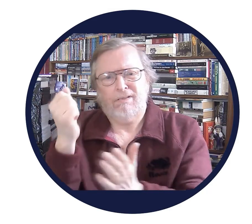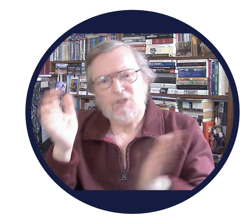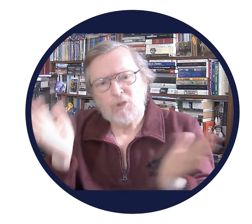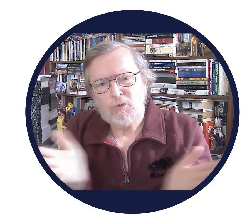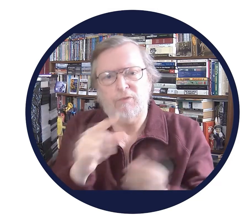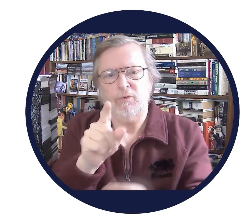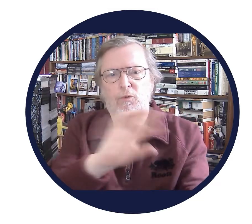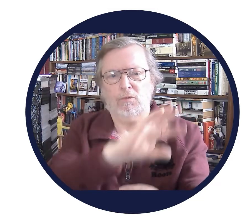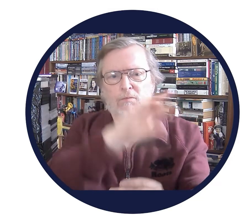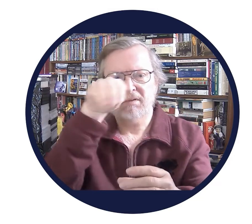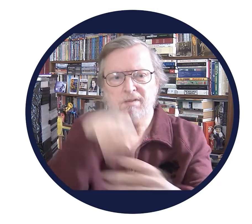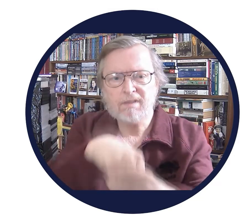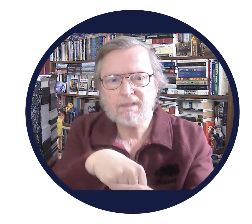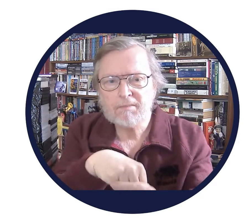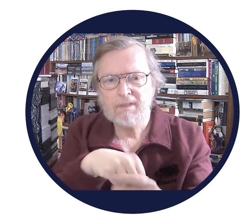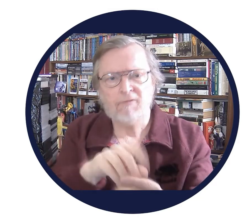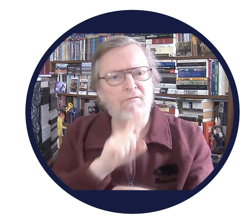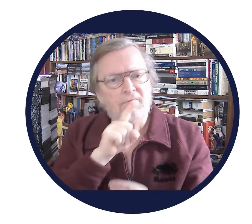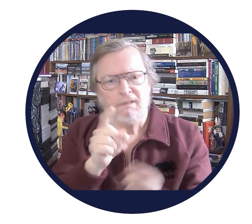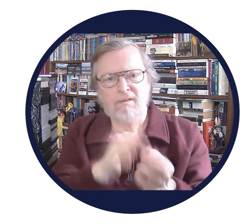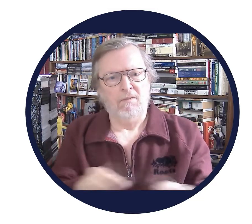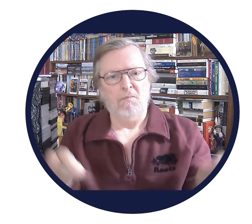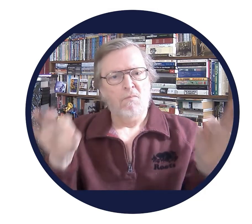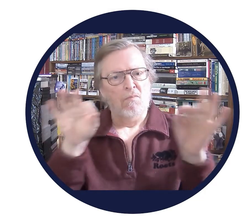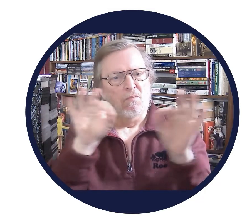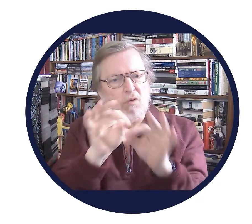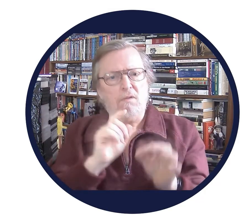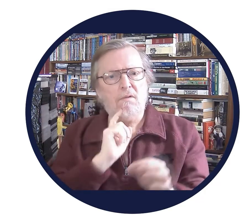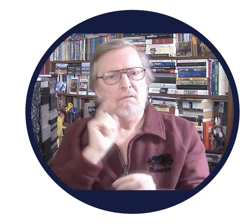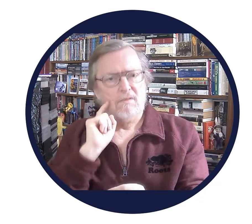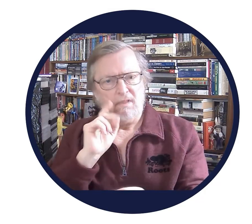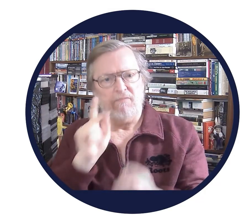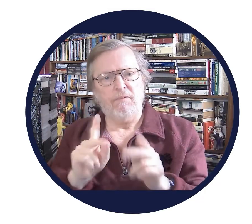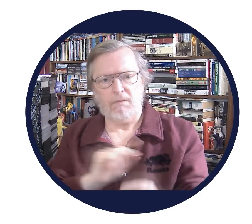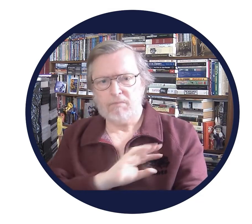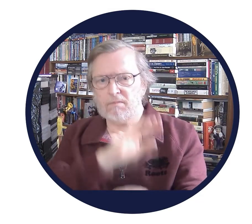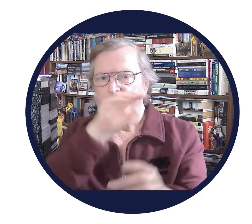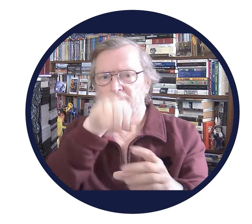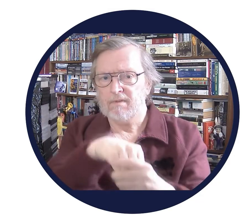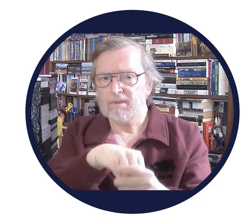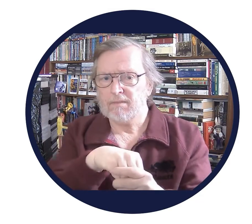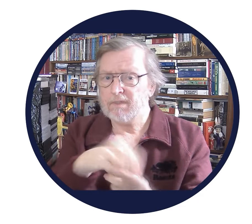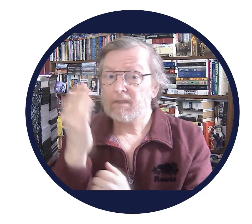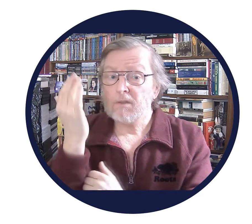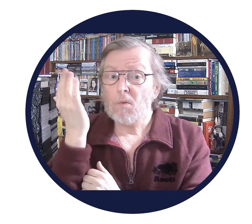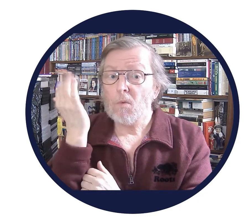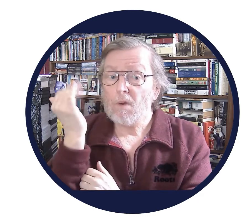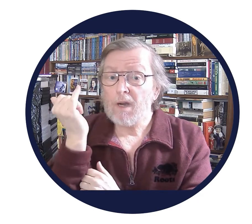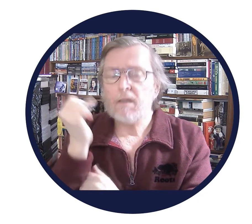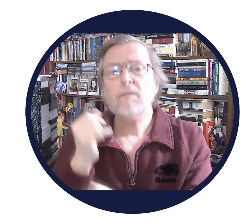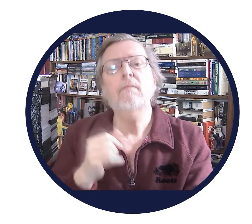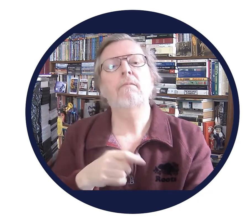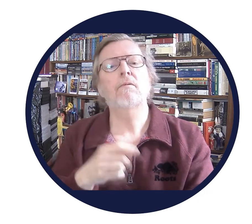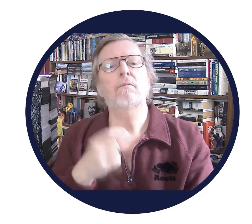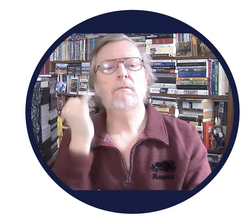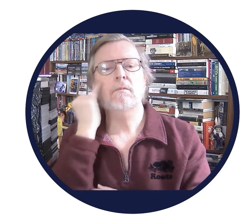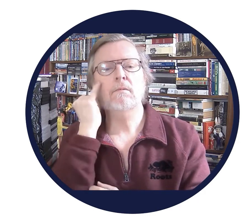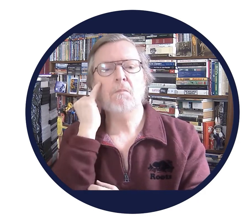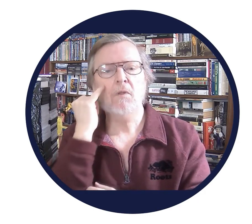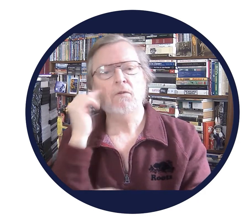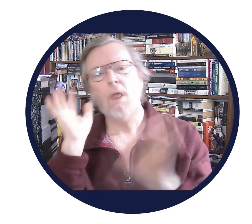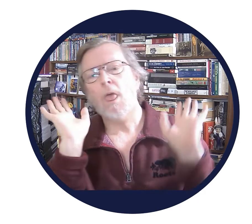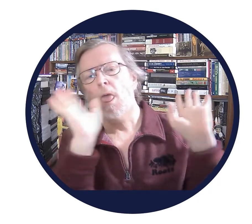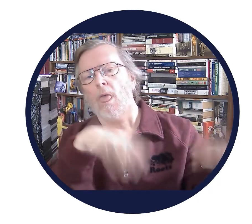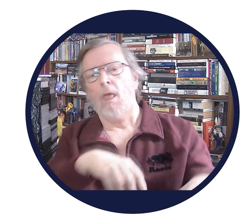We encourage you to participate. It's really important for deaf people to participate.